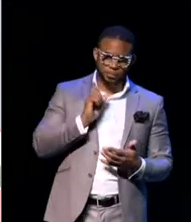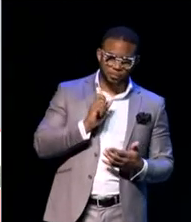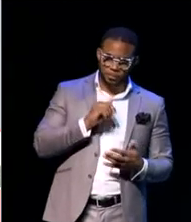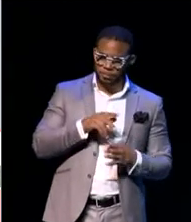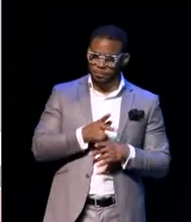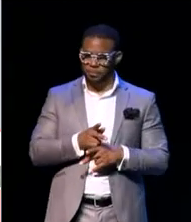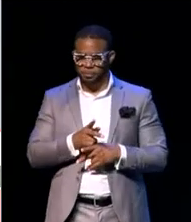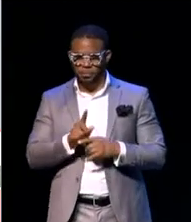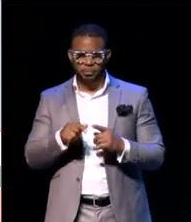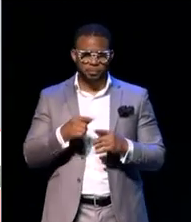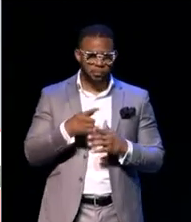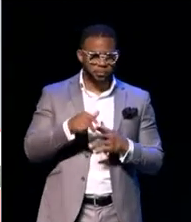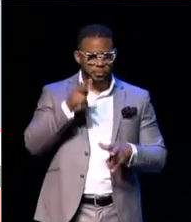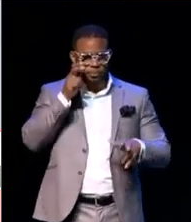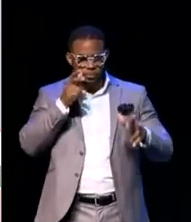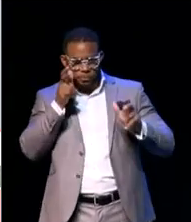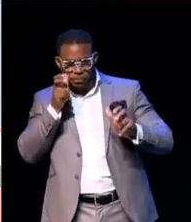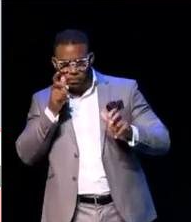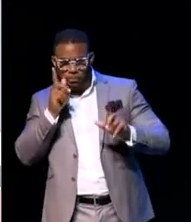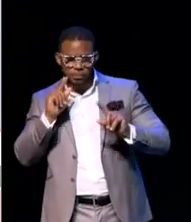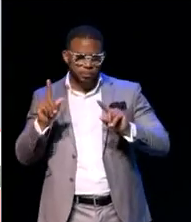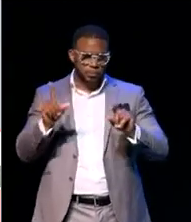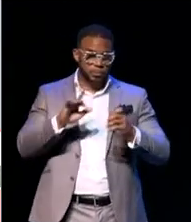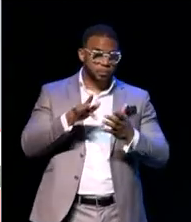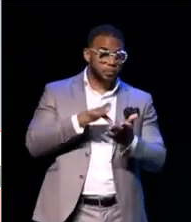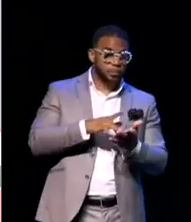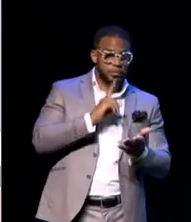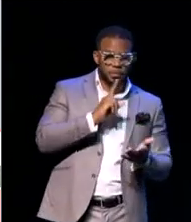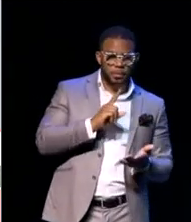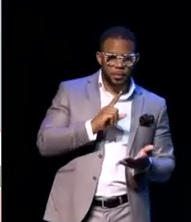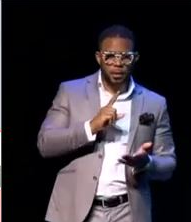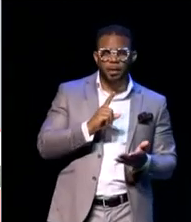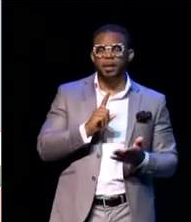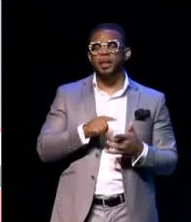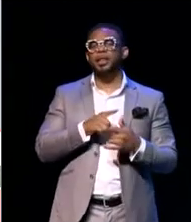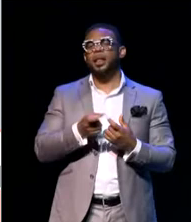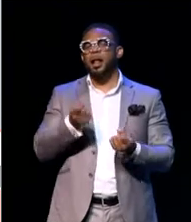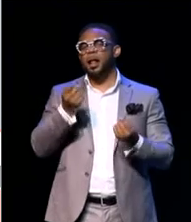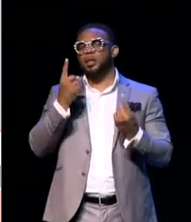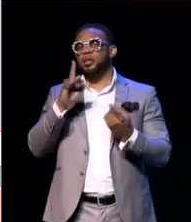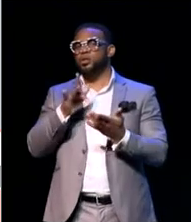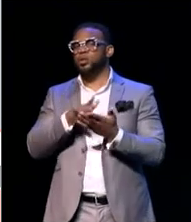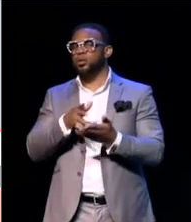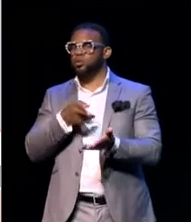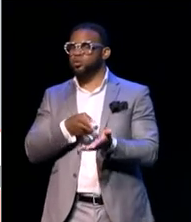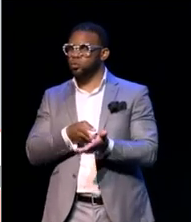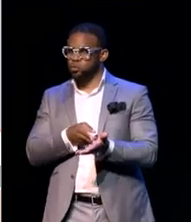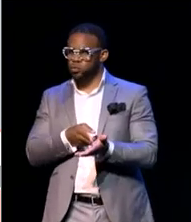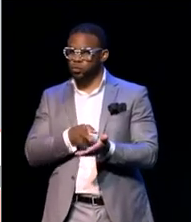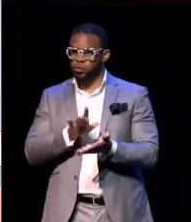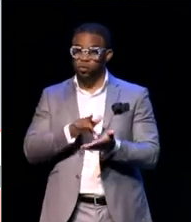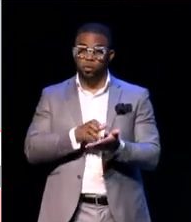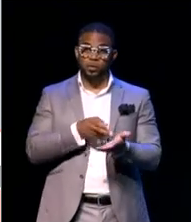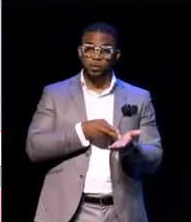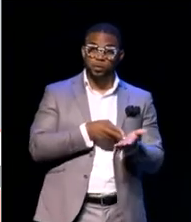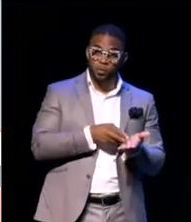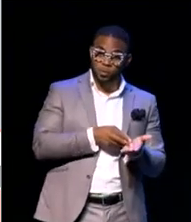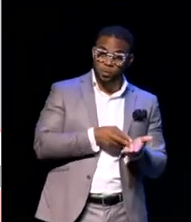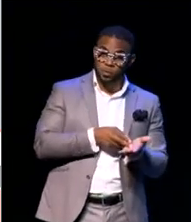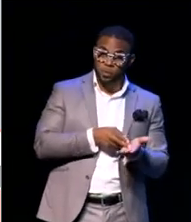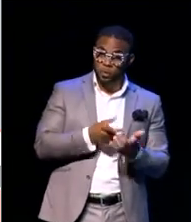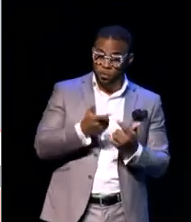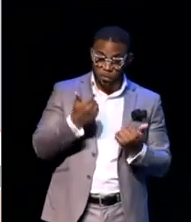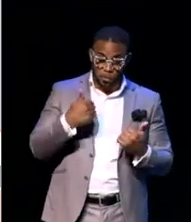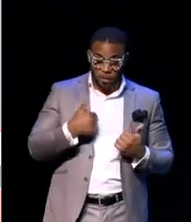to be careful about what you're hearing, what the source is, and then understand the source of truth. And the source of truth